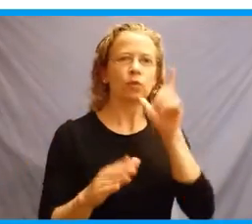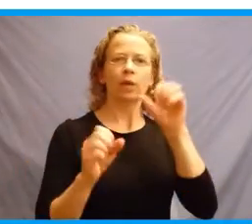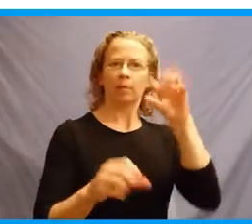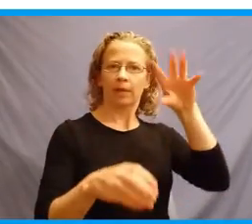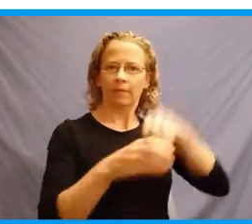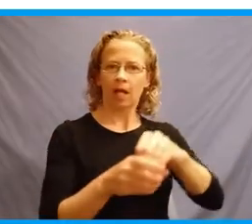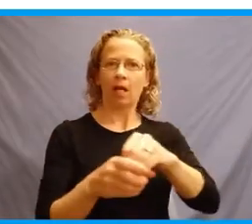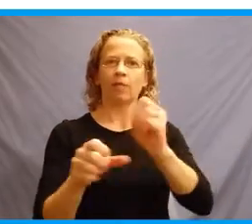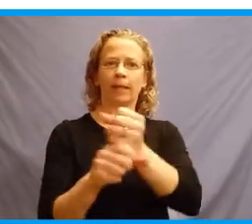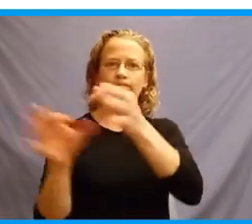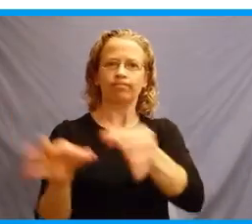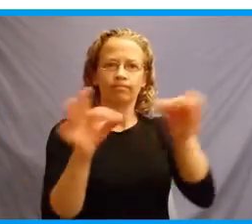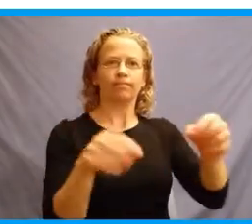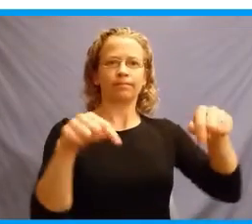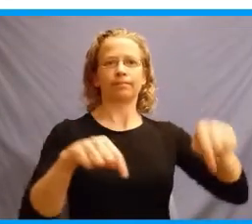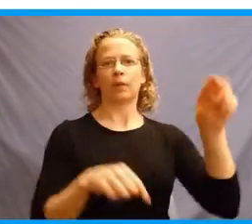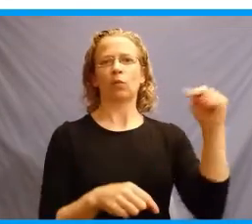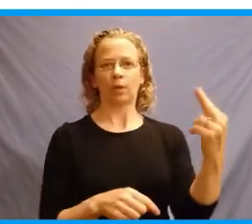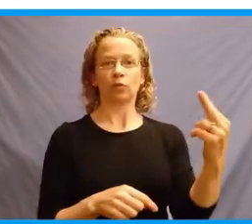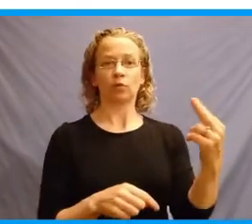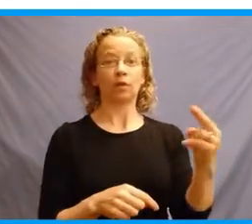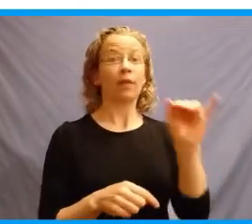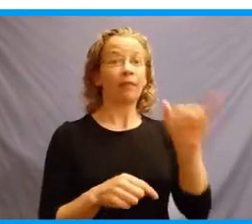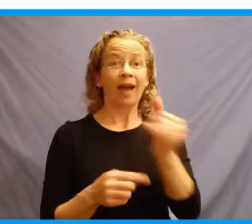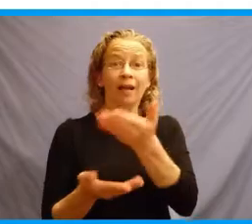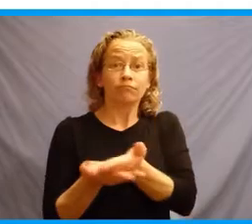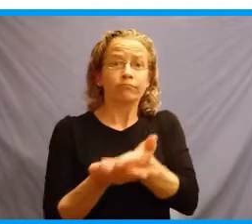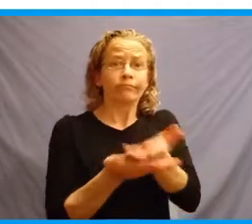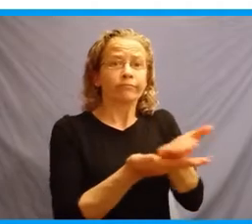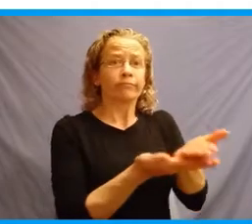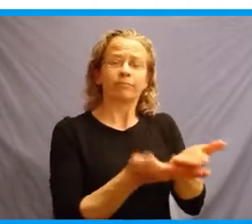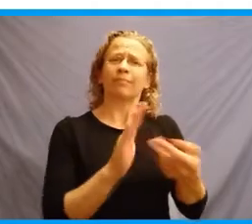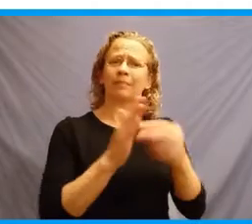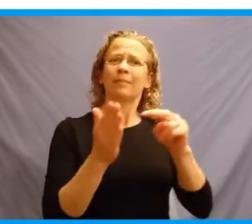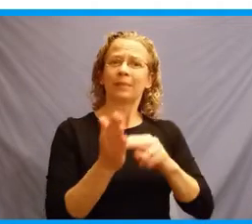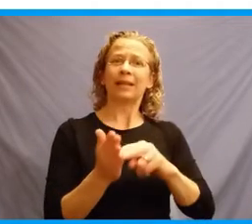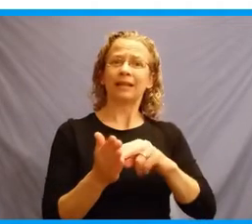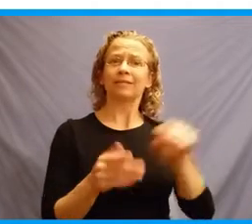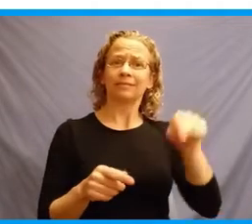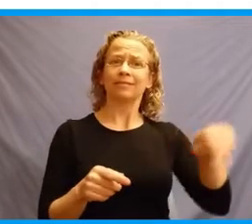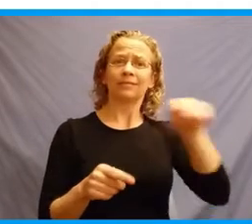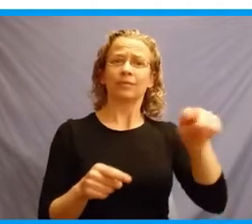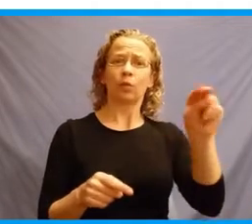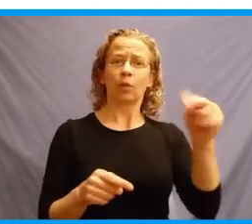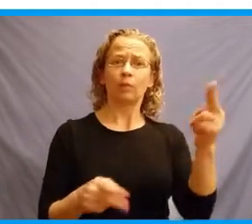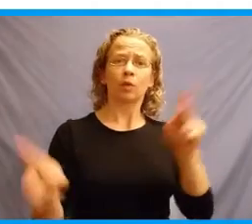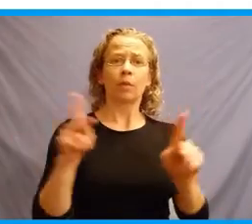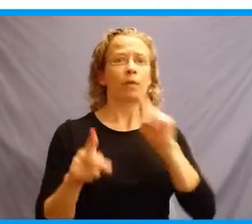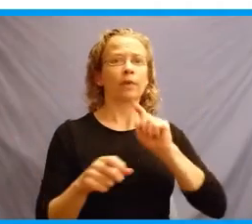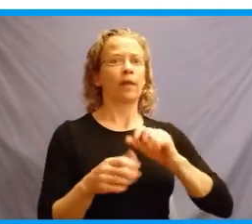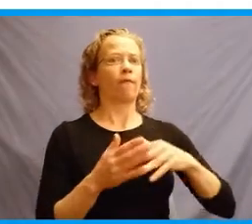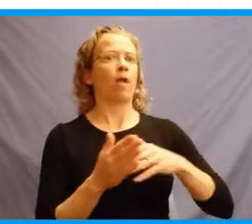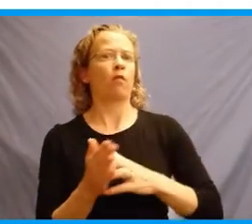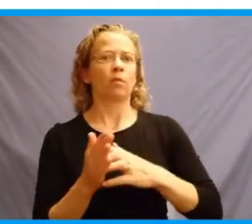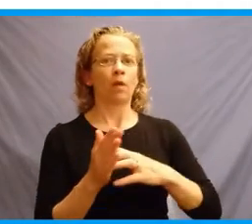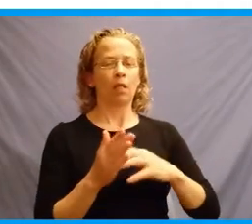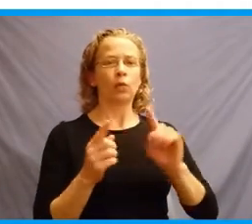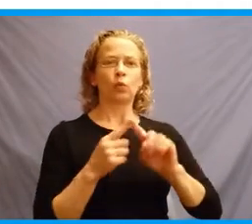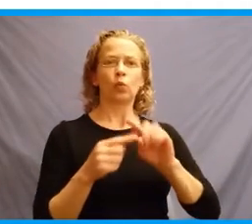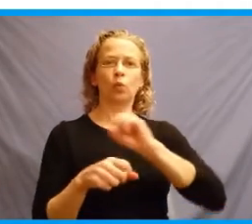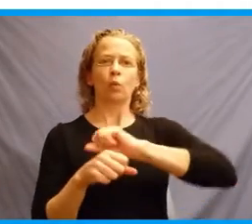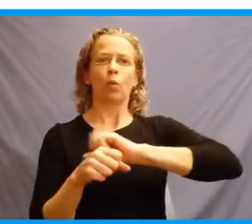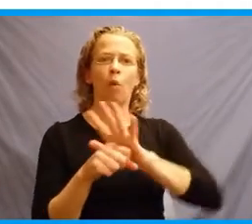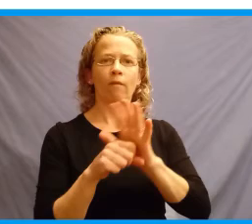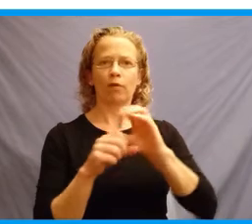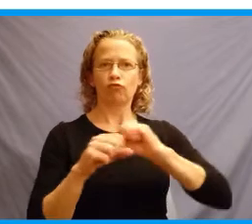Hampshire. It's exactly these facts that makes the people of New Hampshire extremely vulnerable to the COVID-19 crisis that we're in right now.